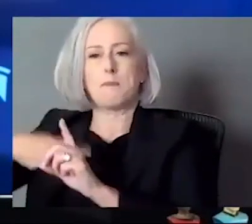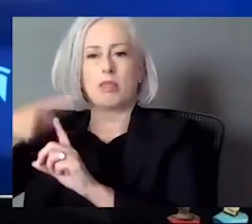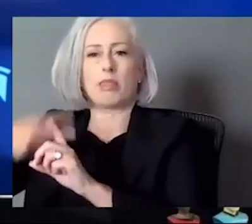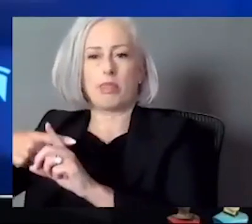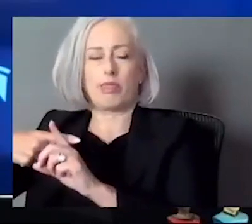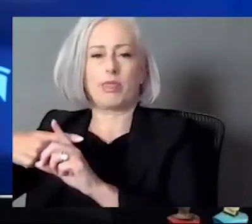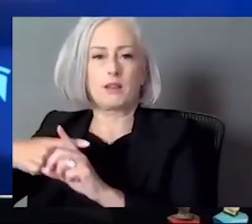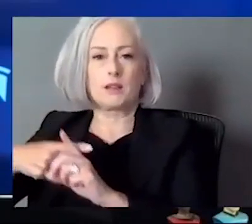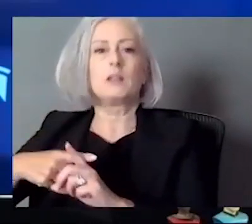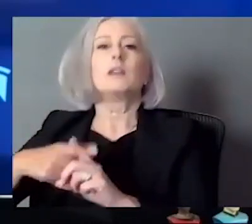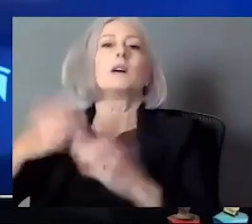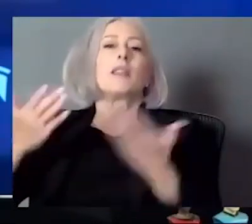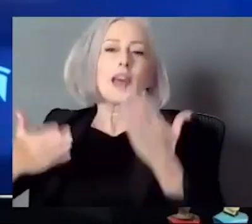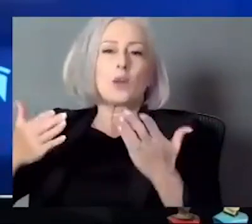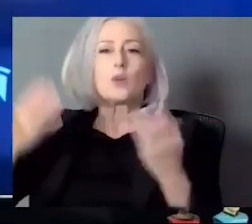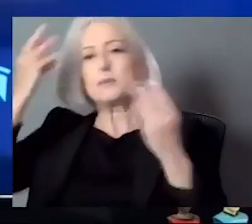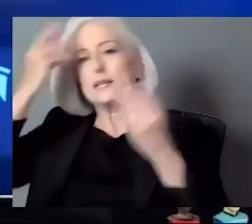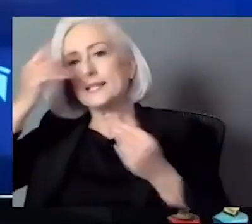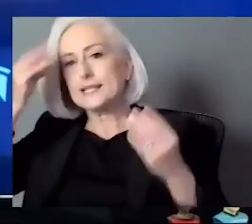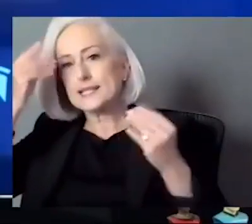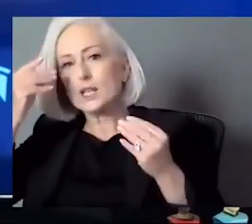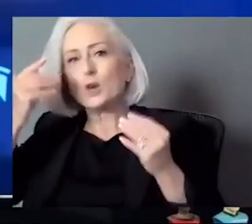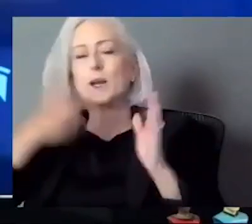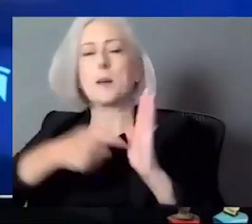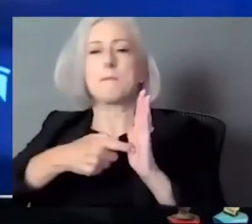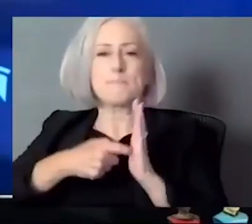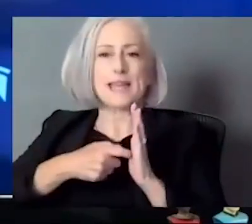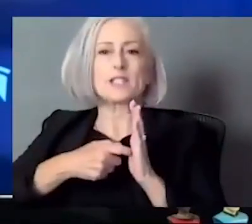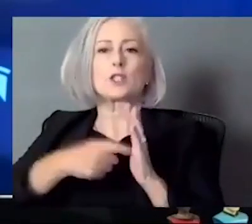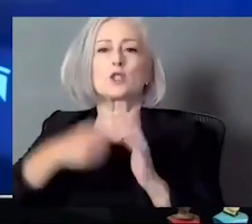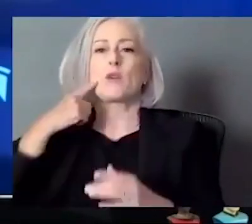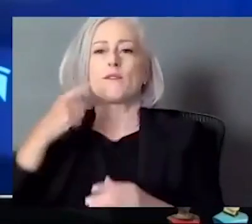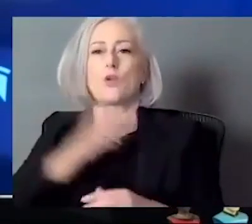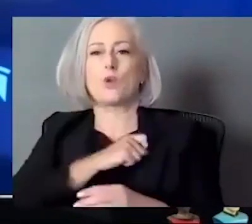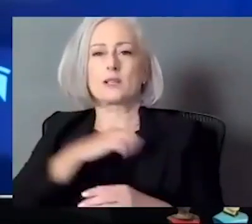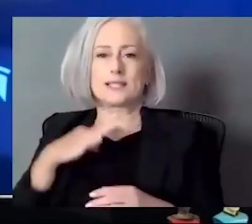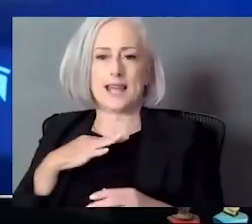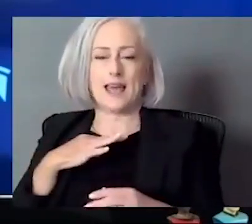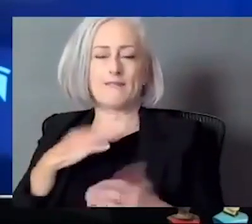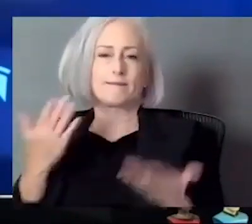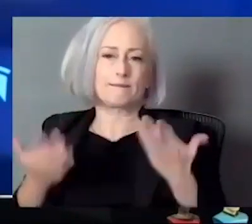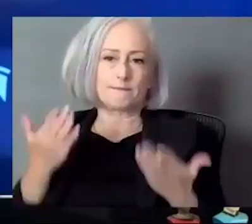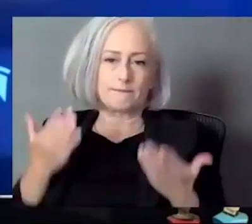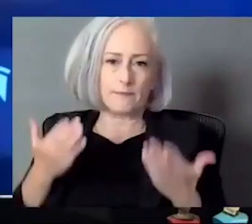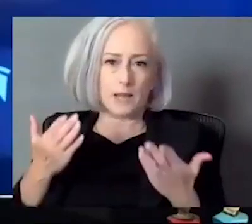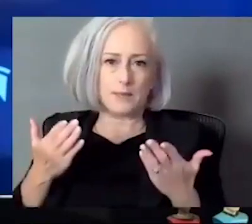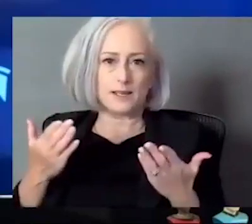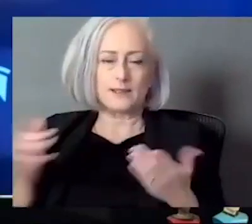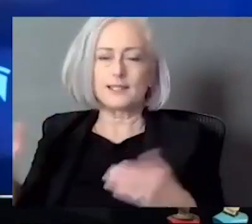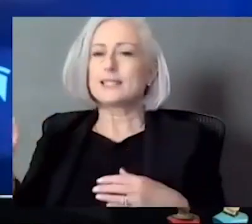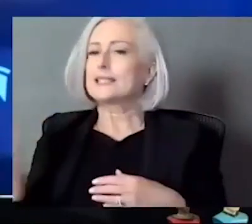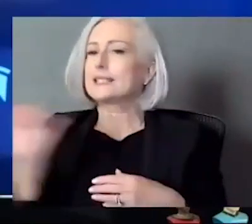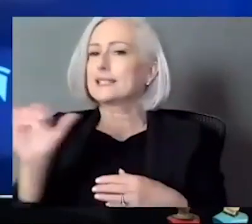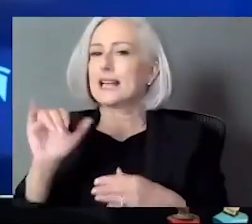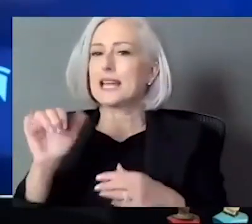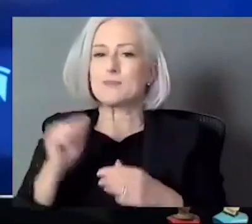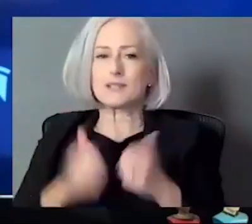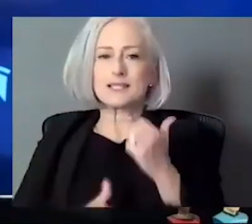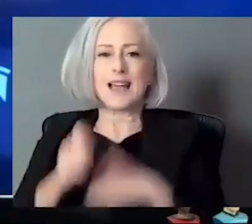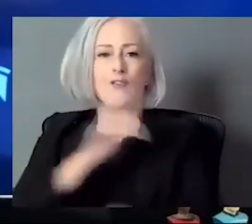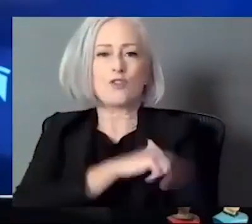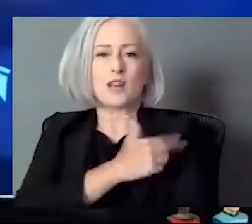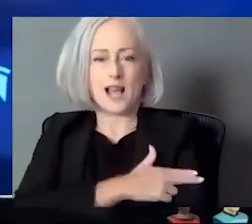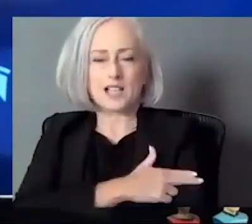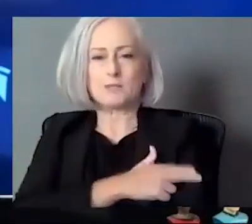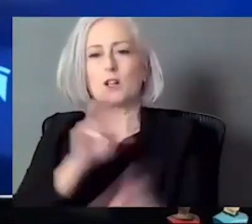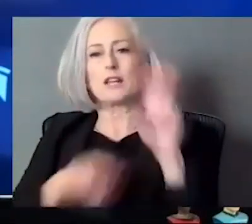mandatory vaccination for staff. And just to say, I think every hospital in the area is going to do that, just as every hospital is nationally. If you look at the data,